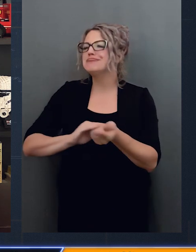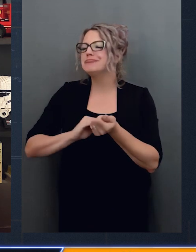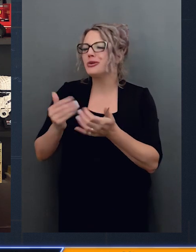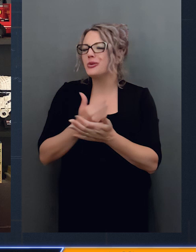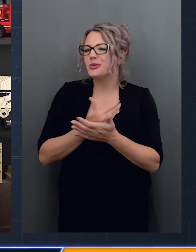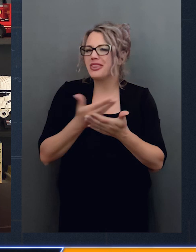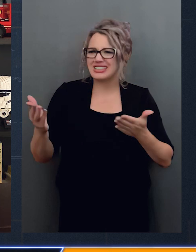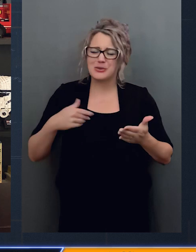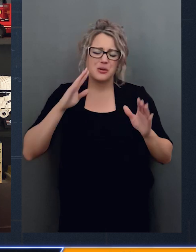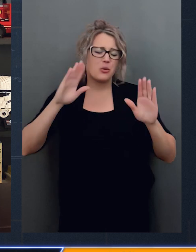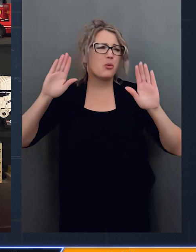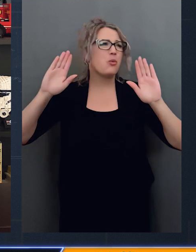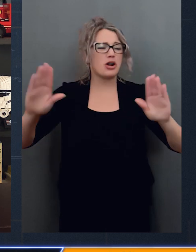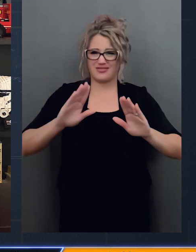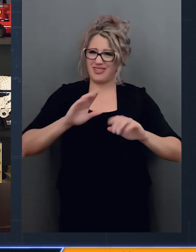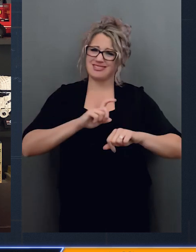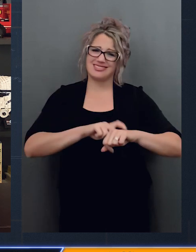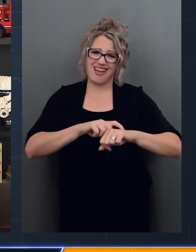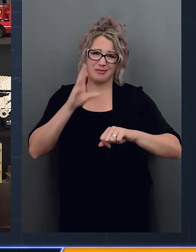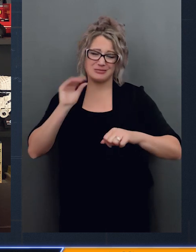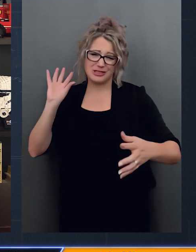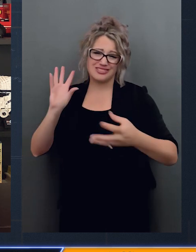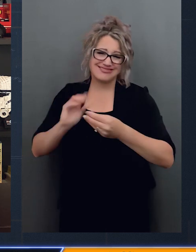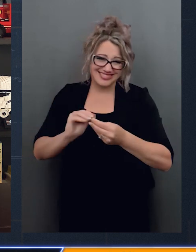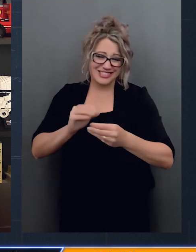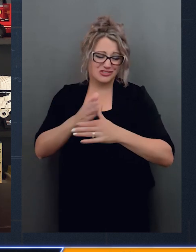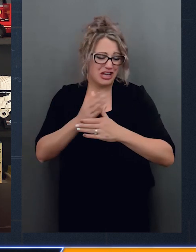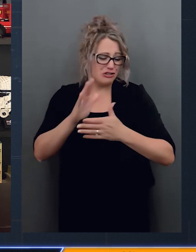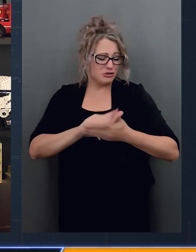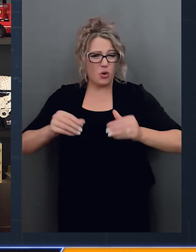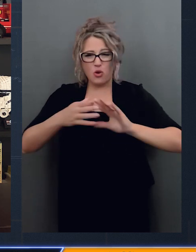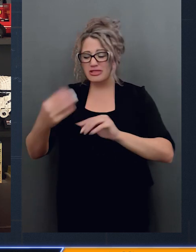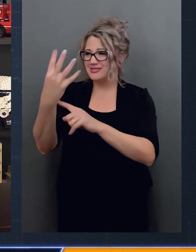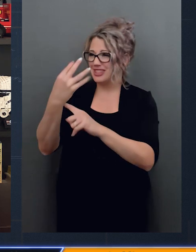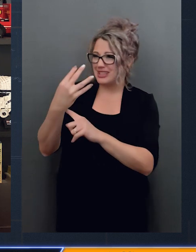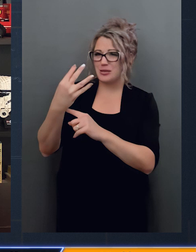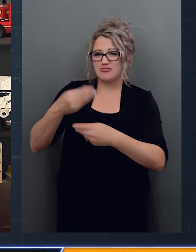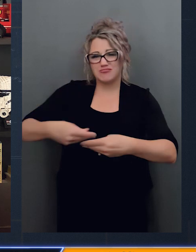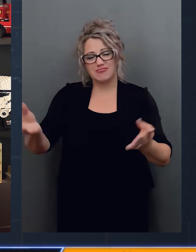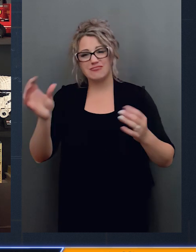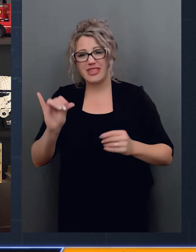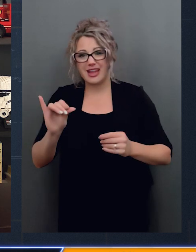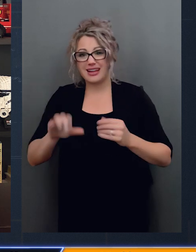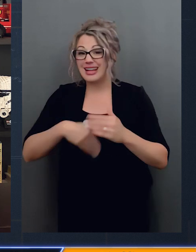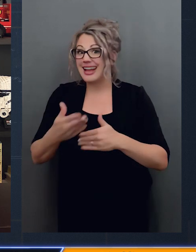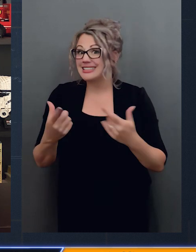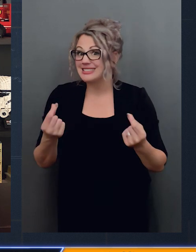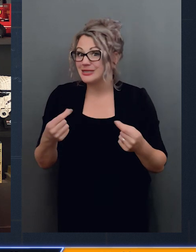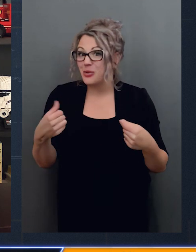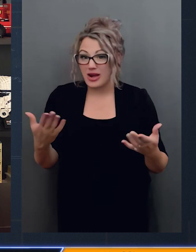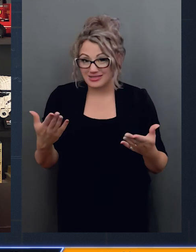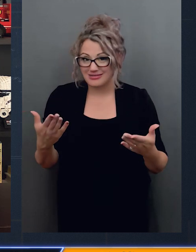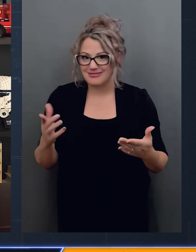always trying some new things. We had a great time putting together all the stories that I shared with you earlier this year. And our next big